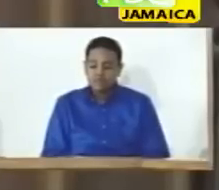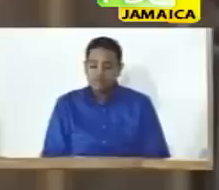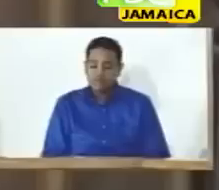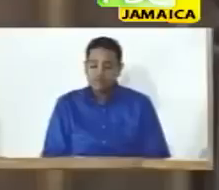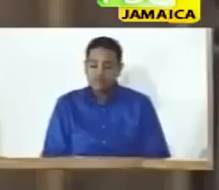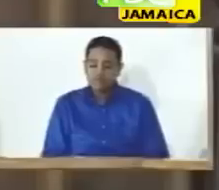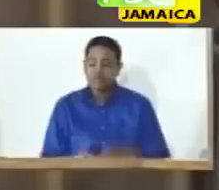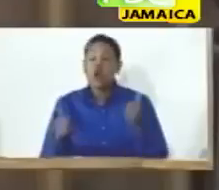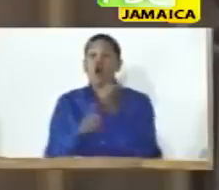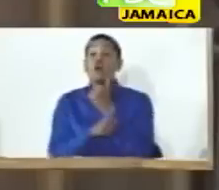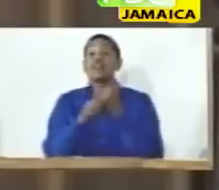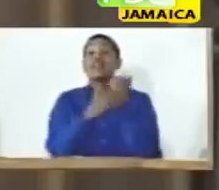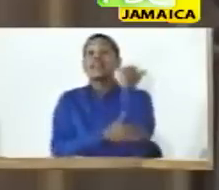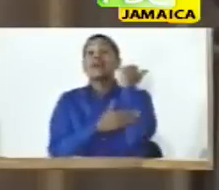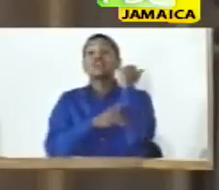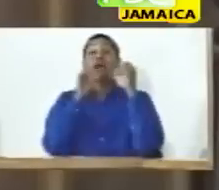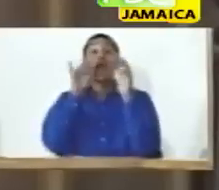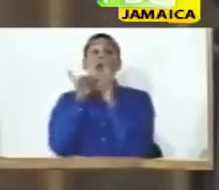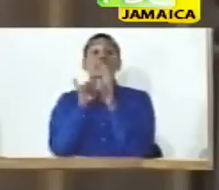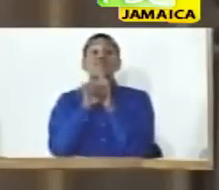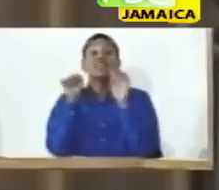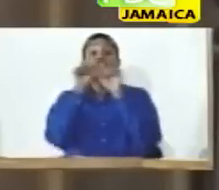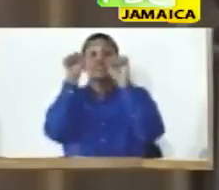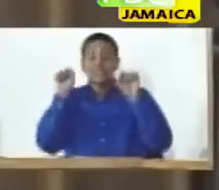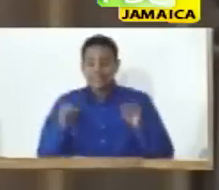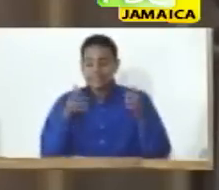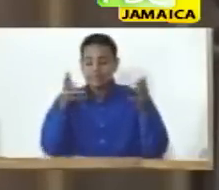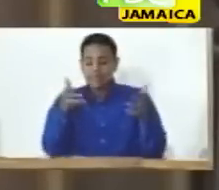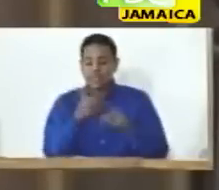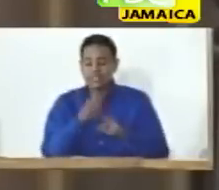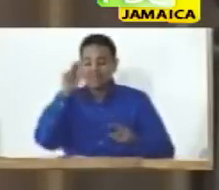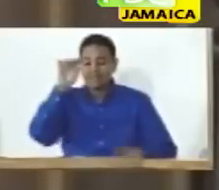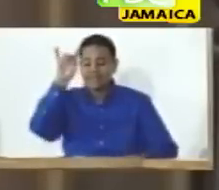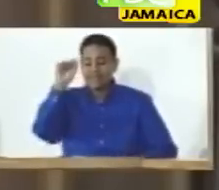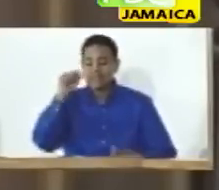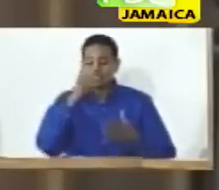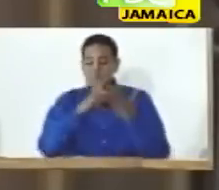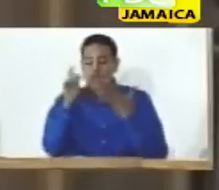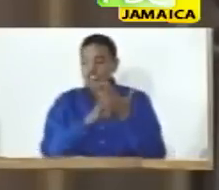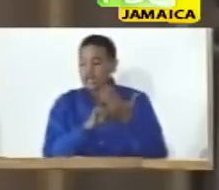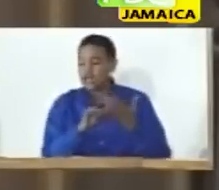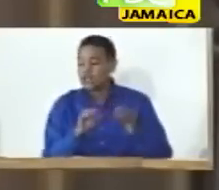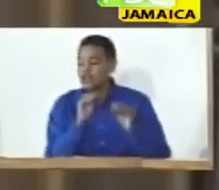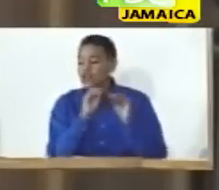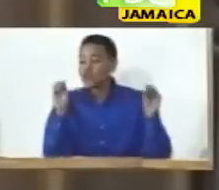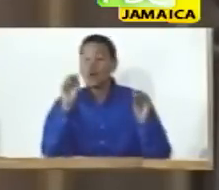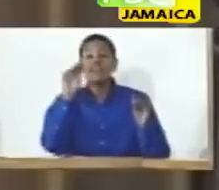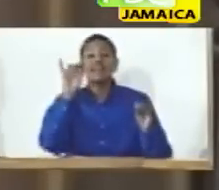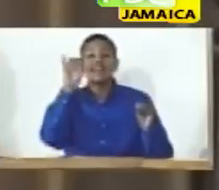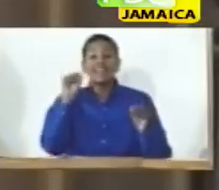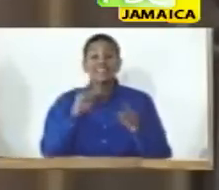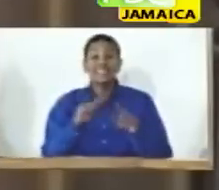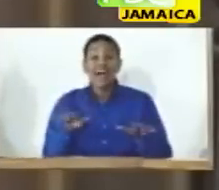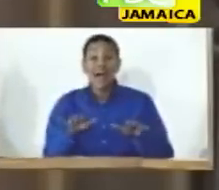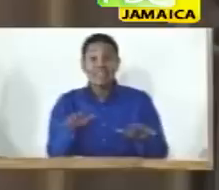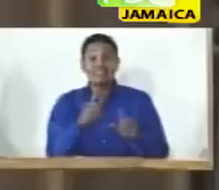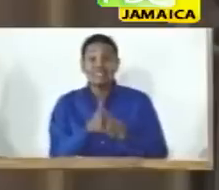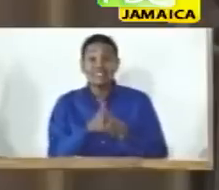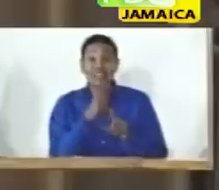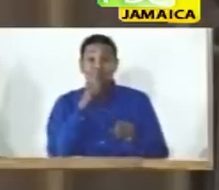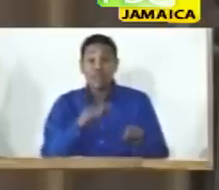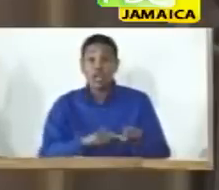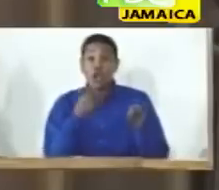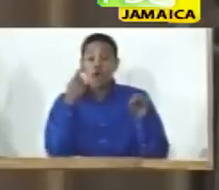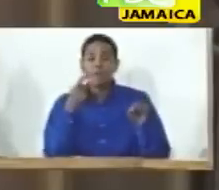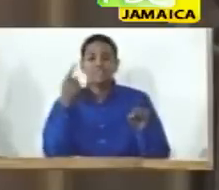Under the National Identification System, NIDS project, the non-NIDS activities have